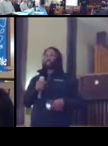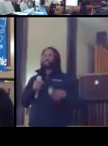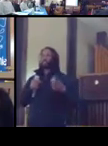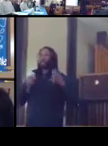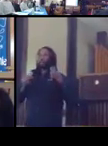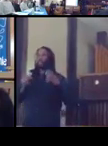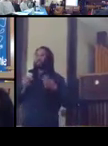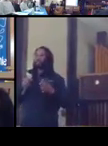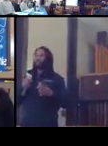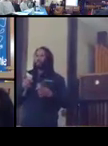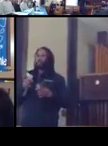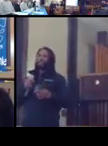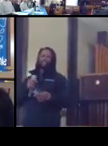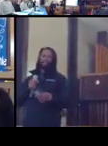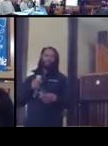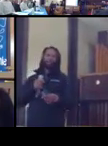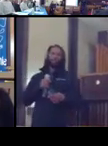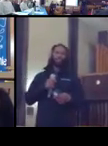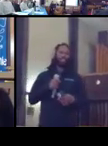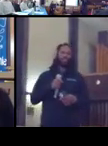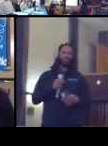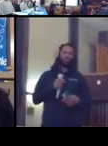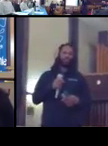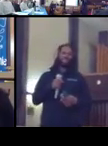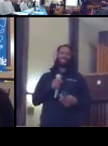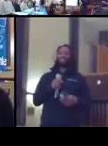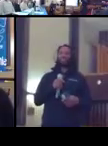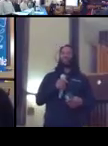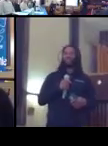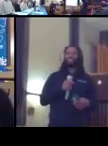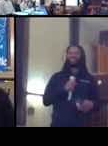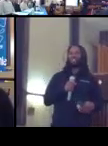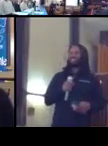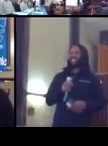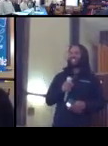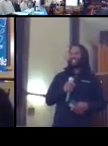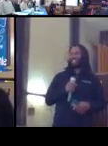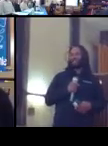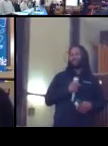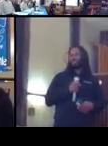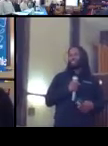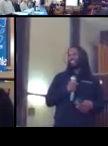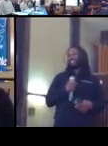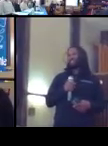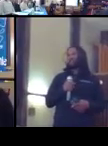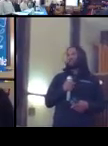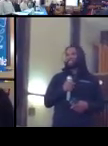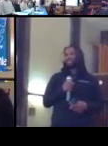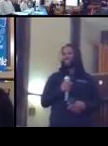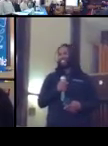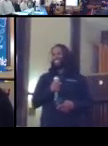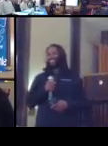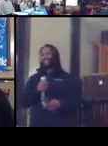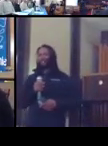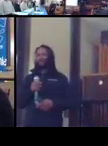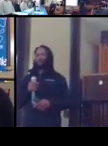that history just got my head on straight. It got me wanting to be a delivery driver to believing that I can be the president if I